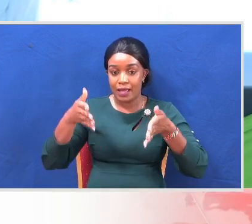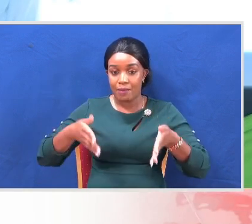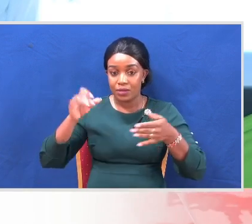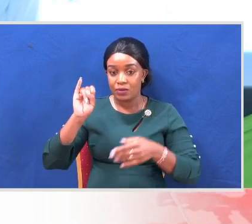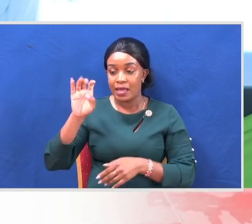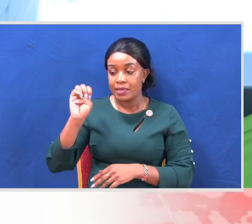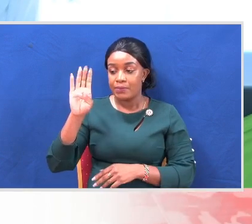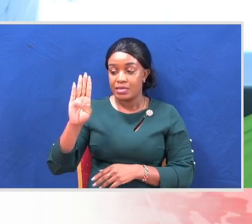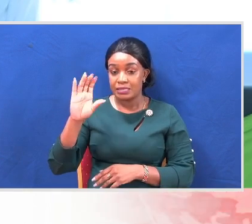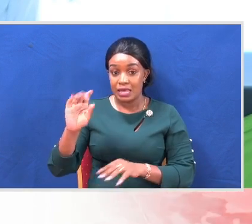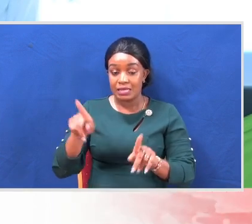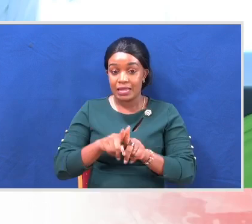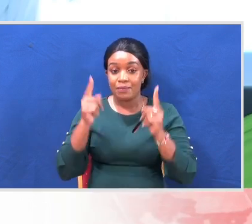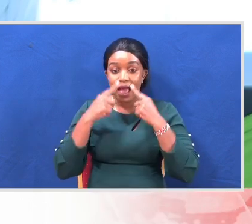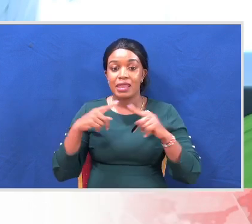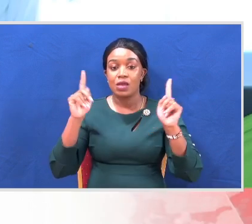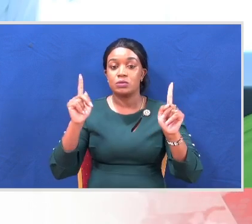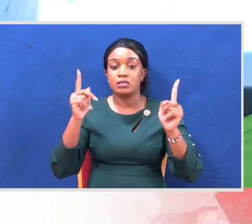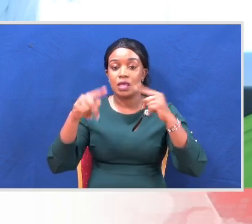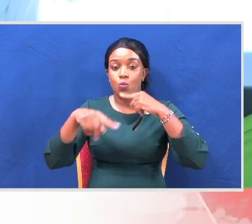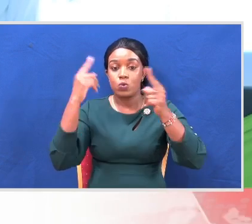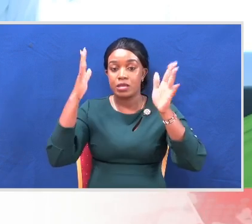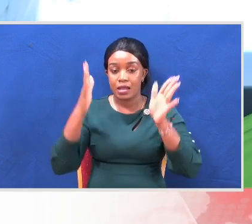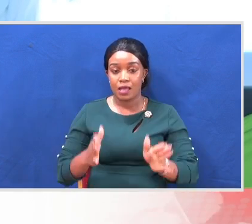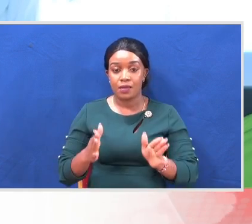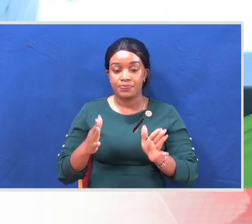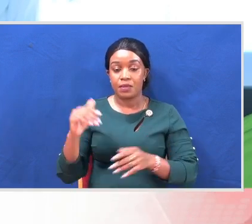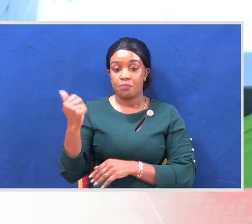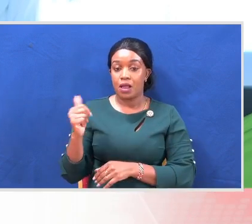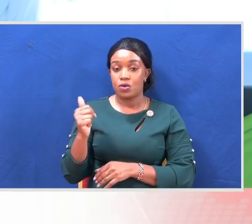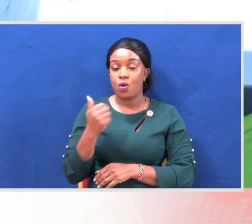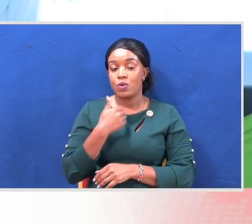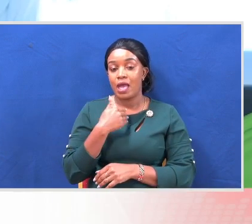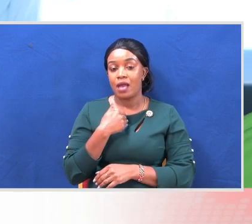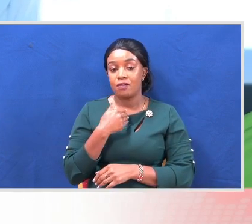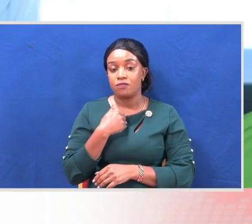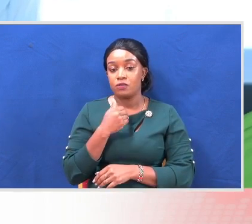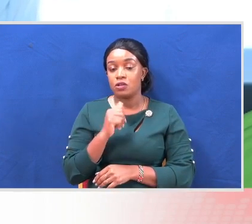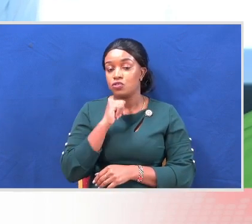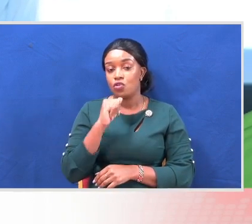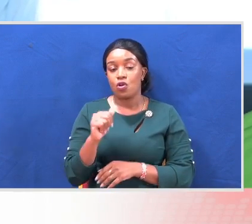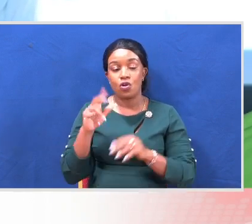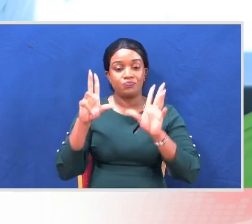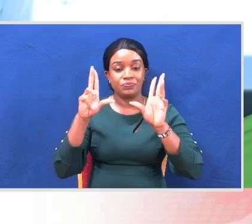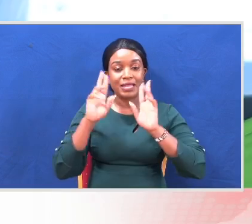As I mentioned, Abubakar, we still have no results that have trickled in right now. As you can,